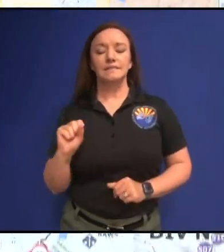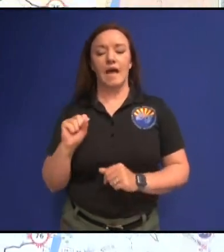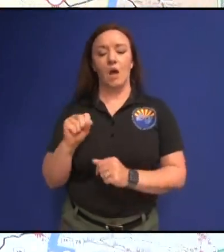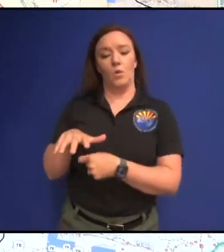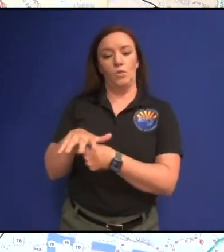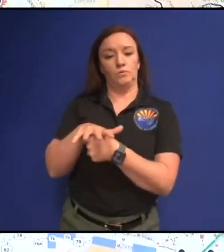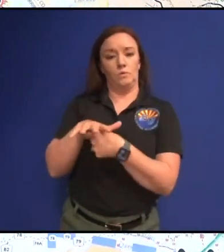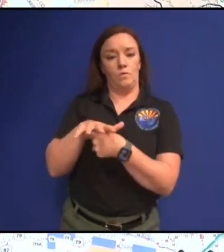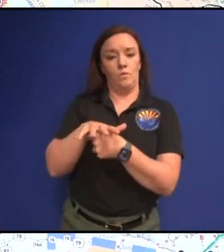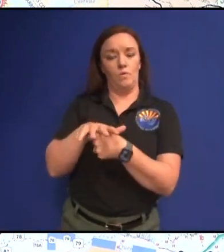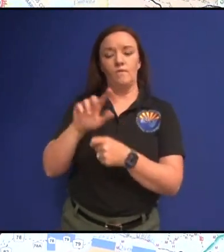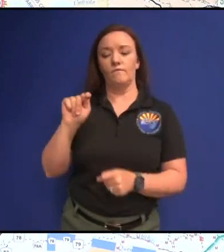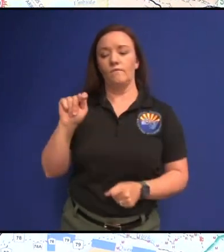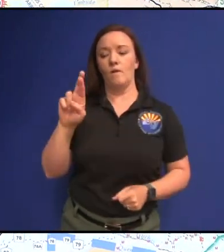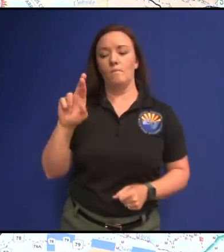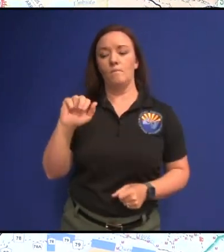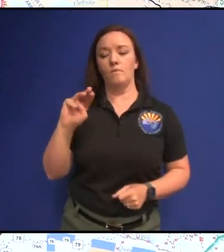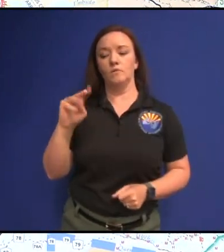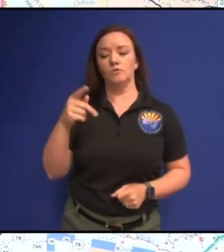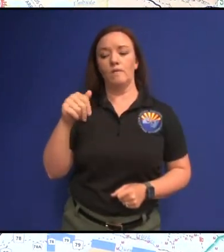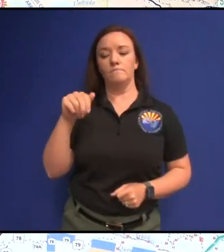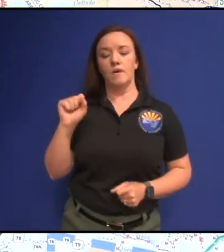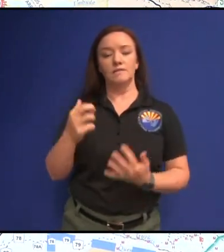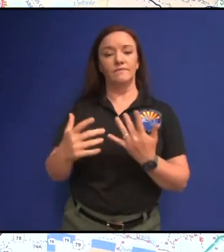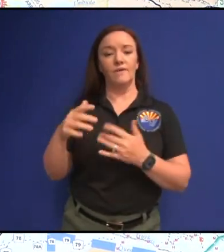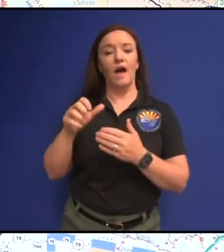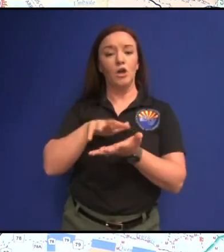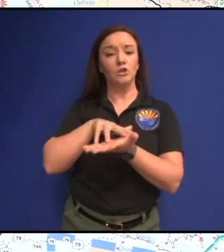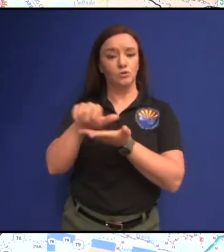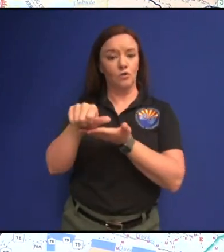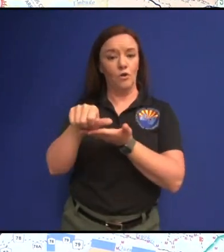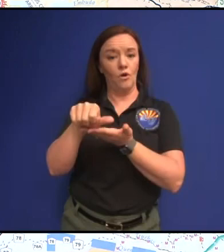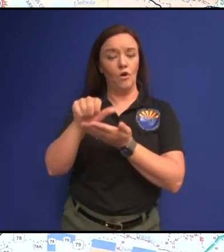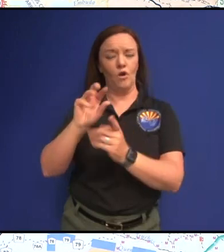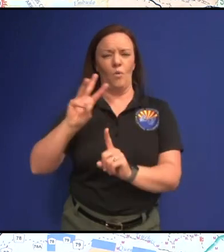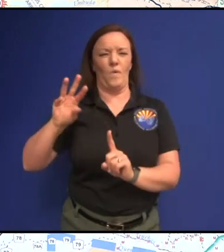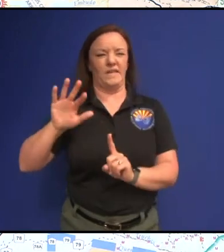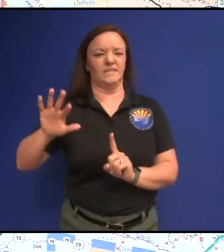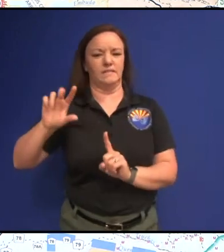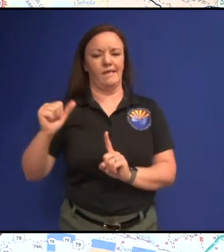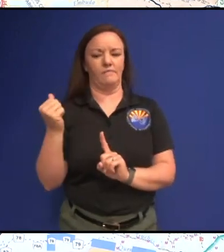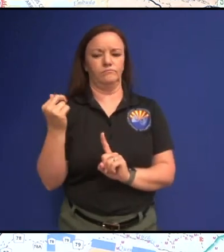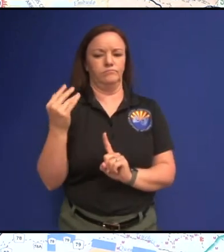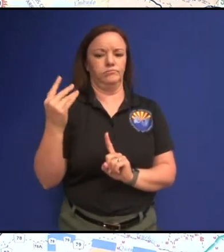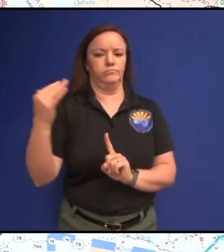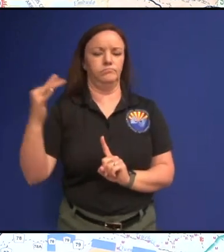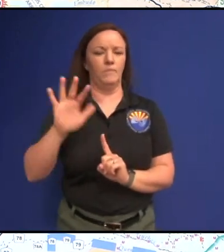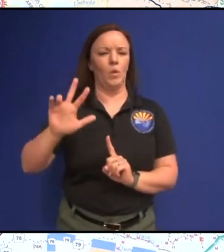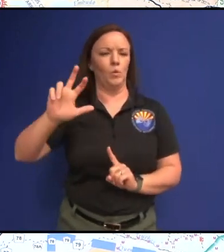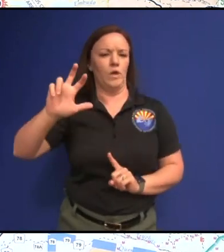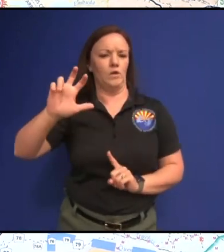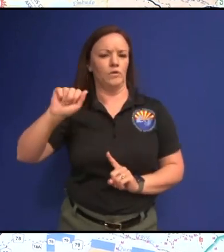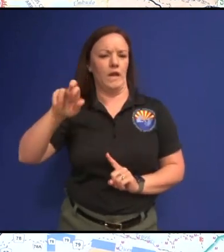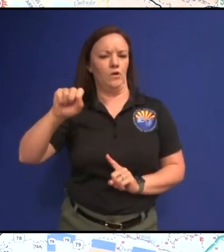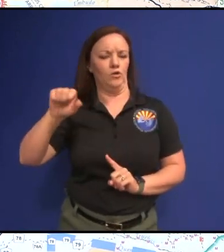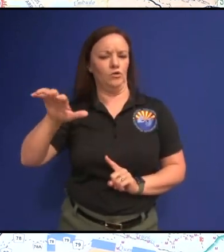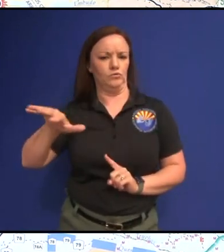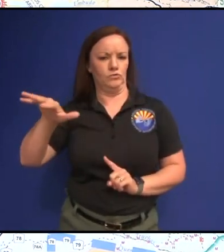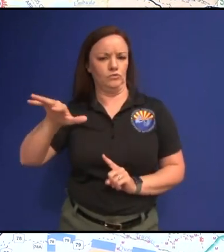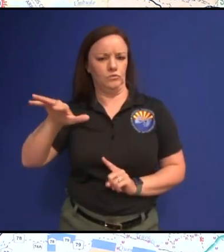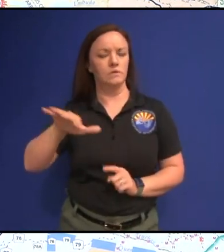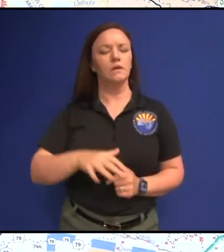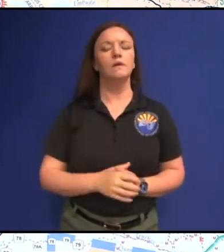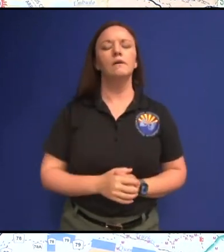old Trampas fire scar was. This area to the west was primarily where that growth occurred. And it is still within